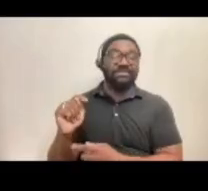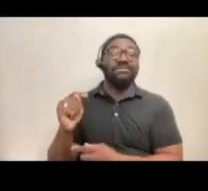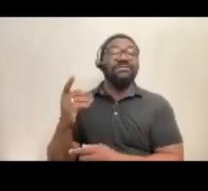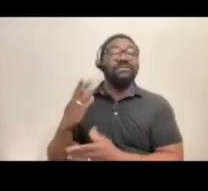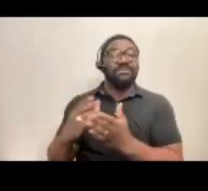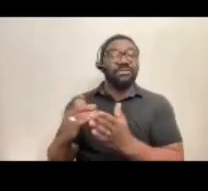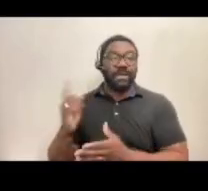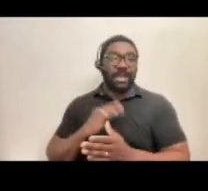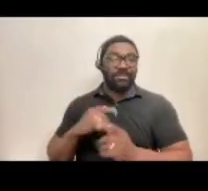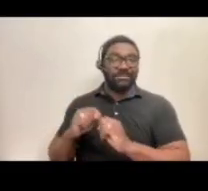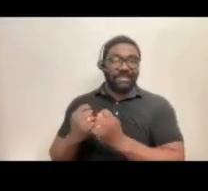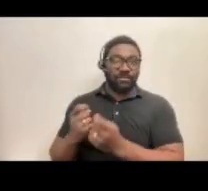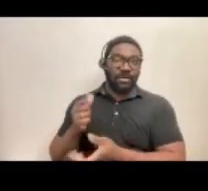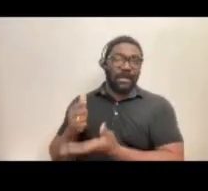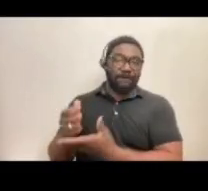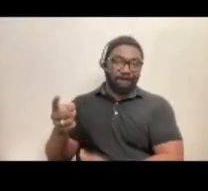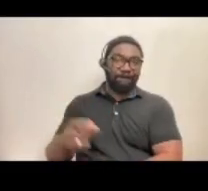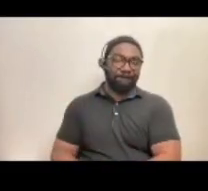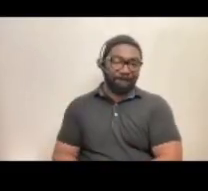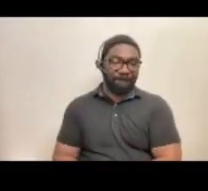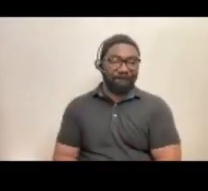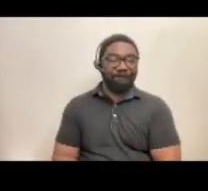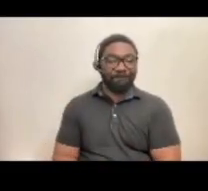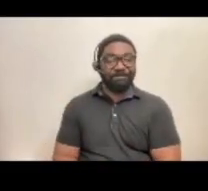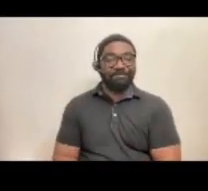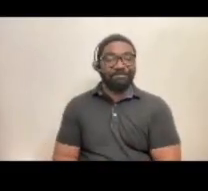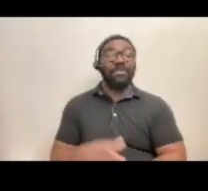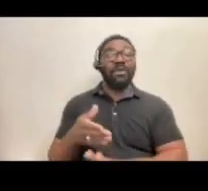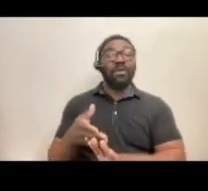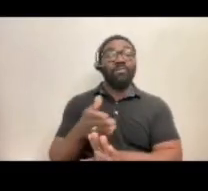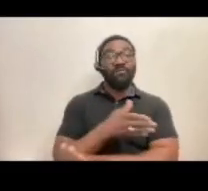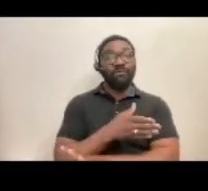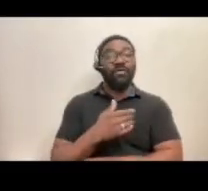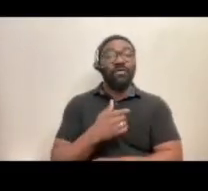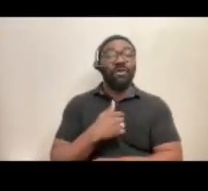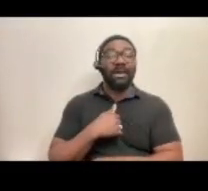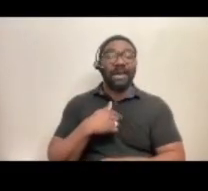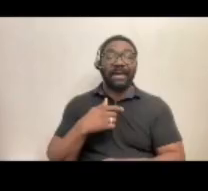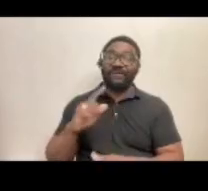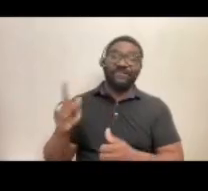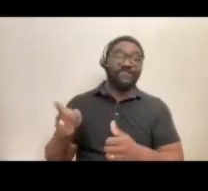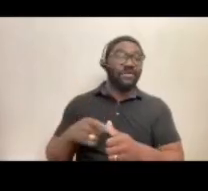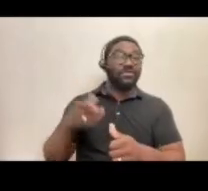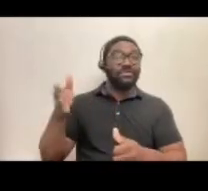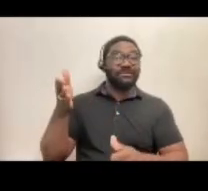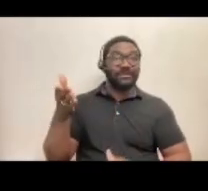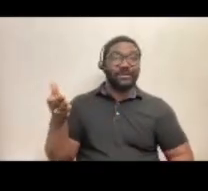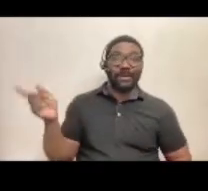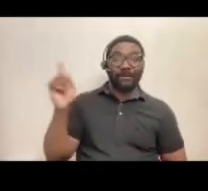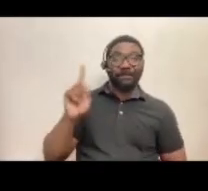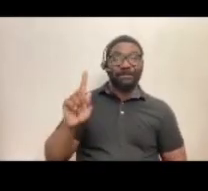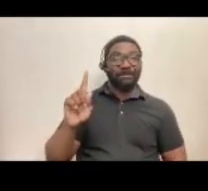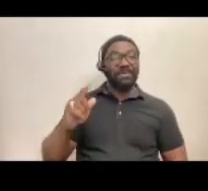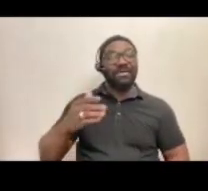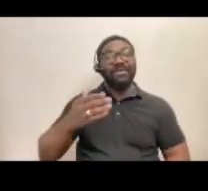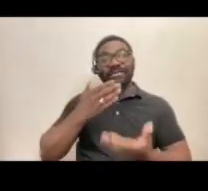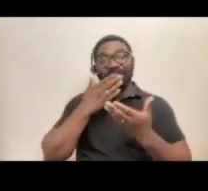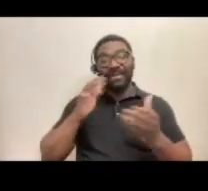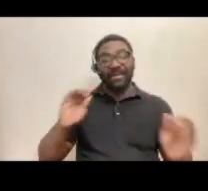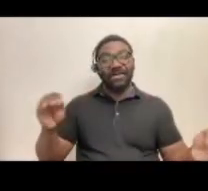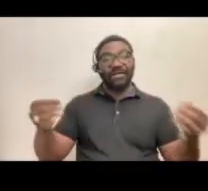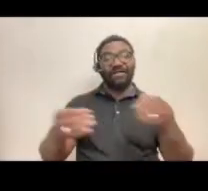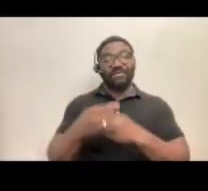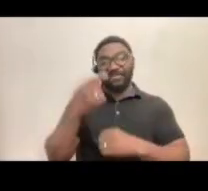will assist you. So before I bring on the first speaker, I'd like to thank the Office of Disability